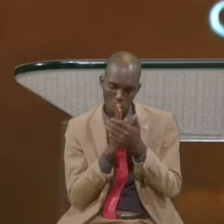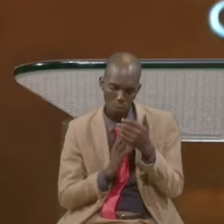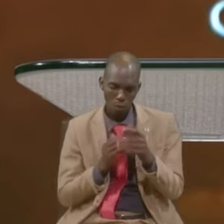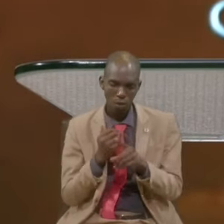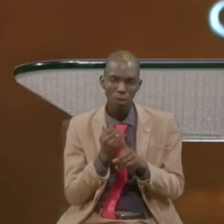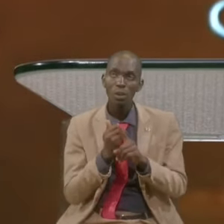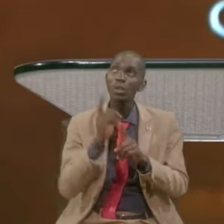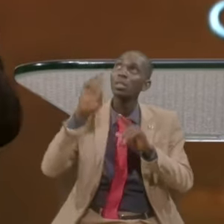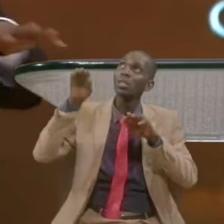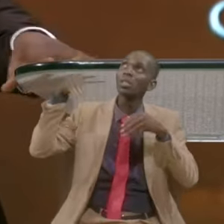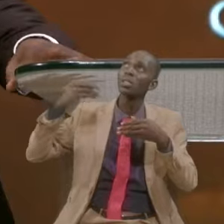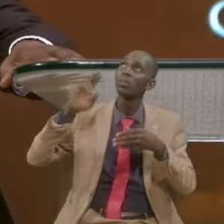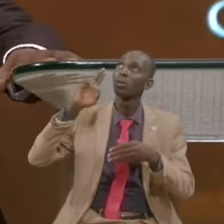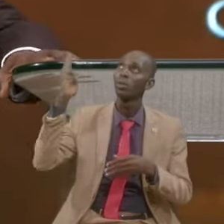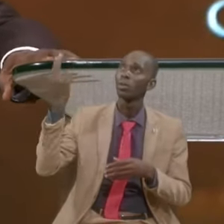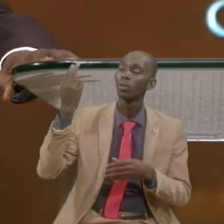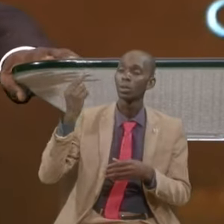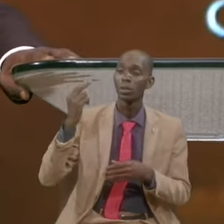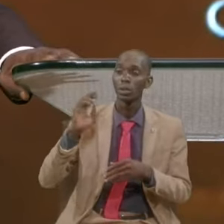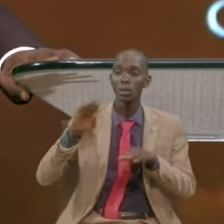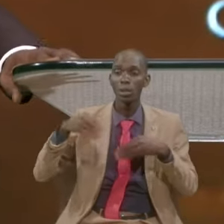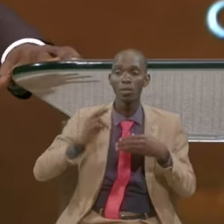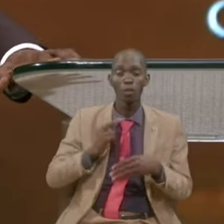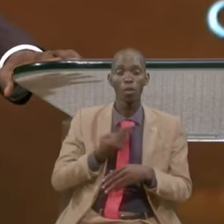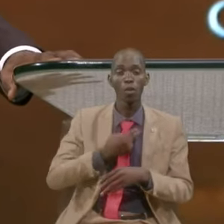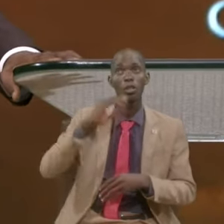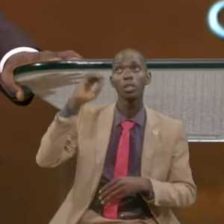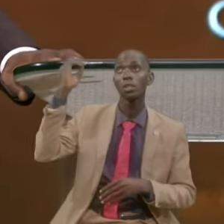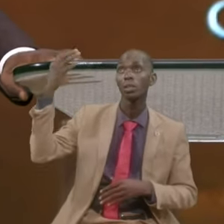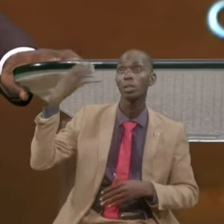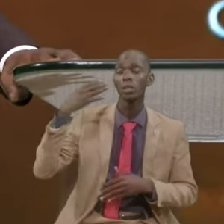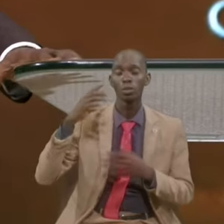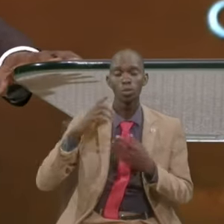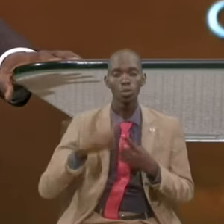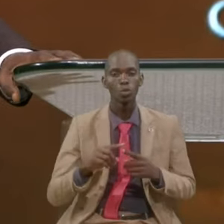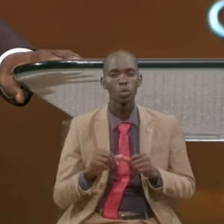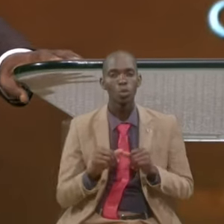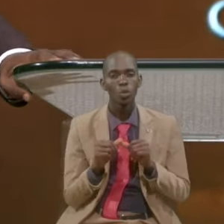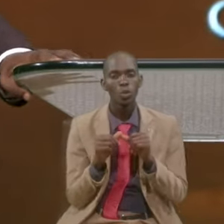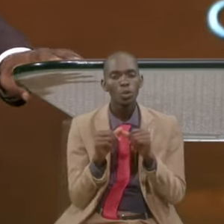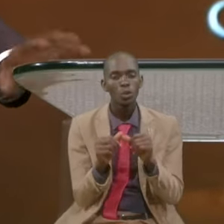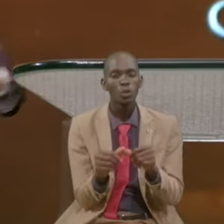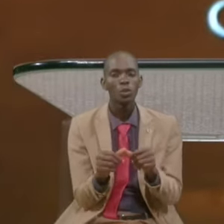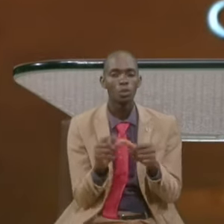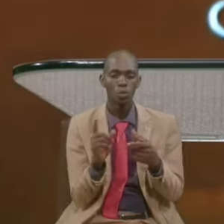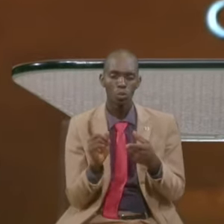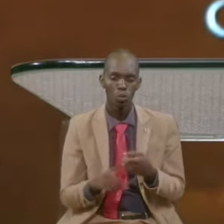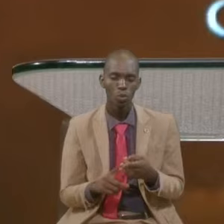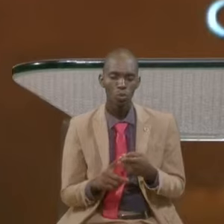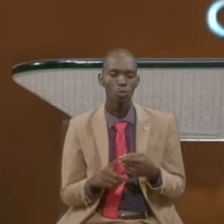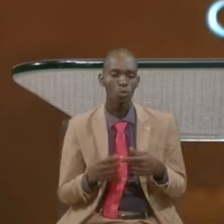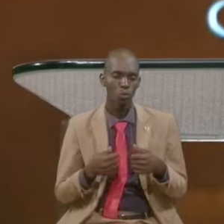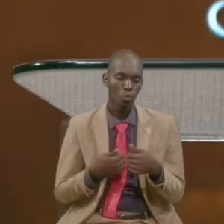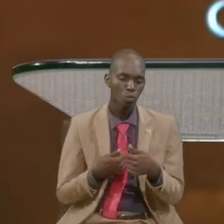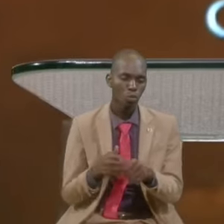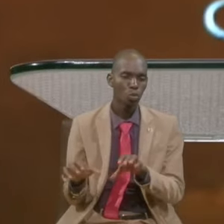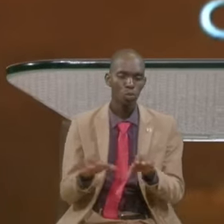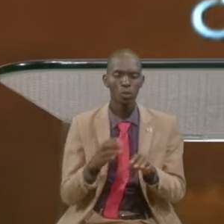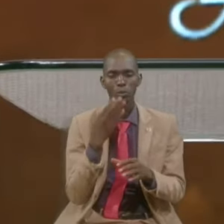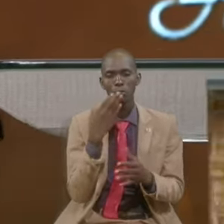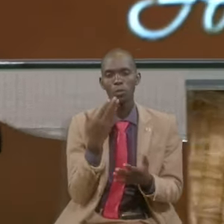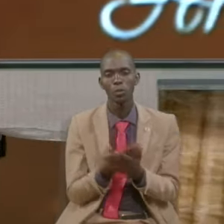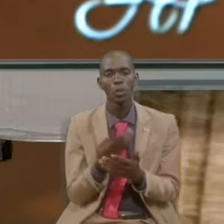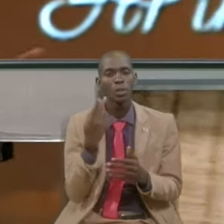grace, and they keep on humbling themselves, and he gives them more grace to keep on walking good. Look at verse 11.